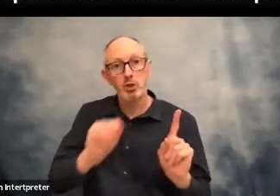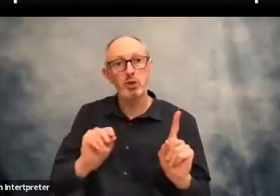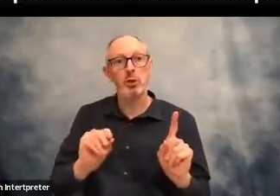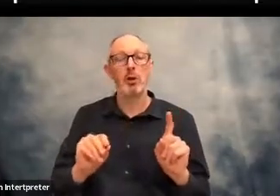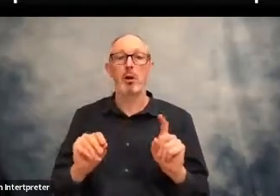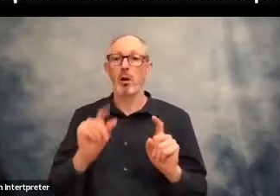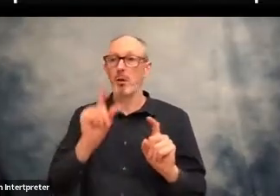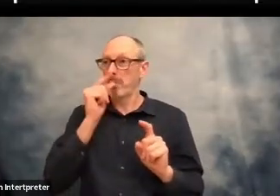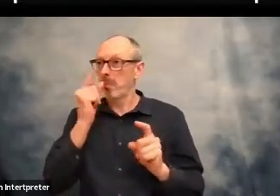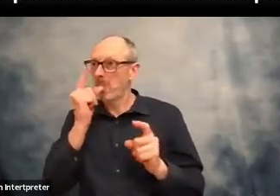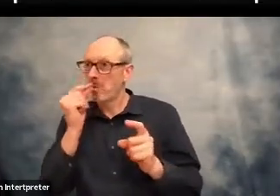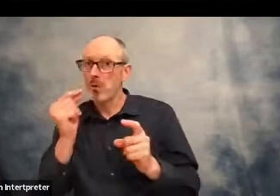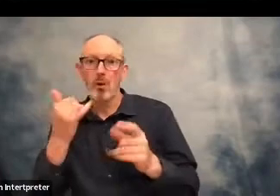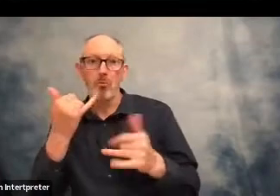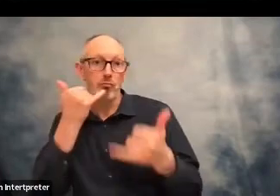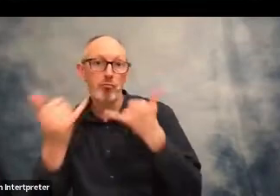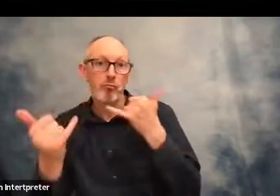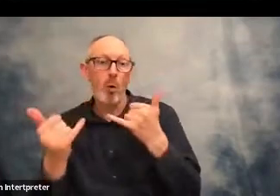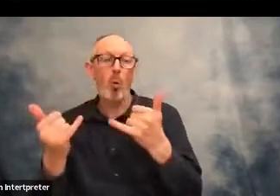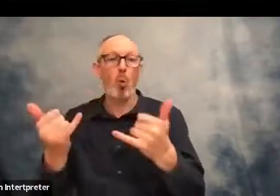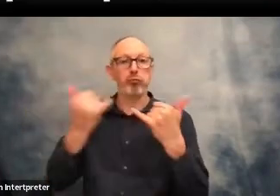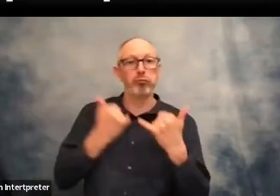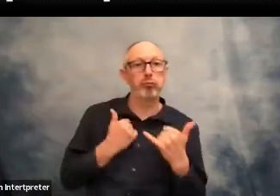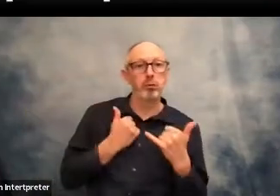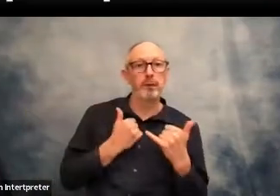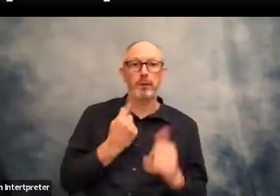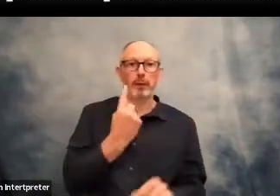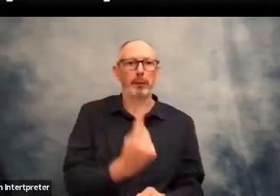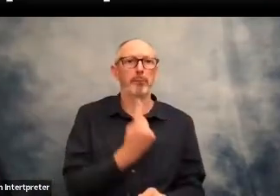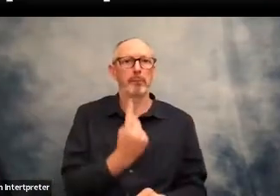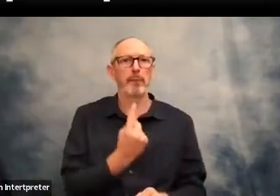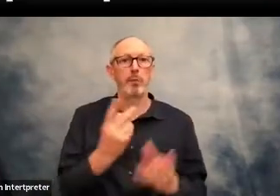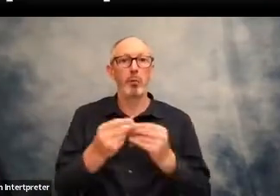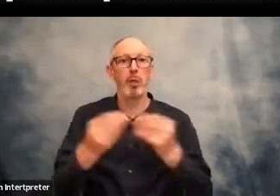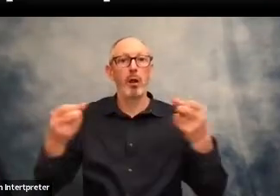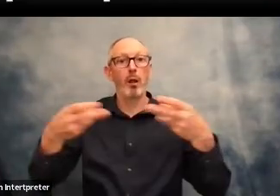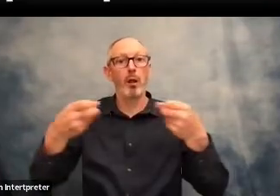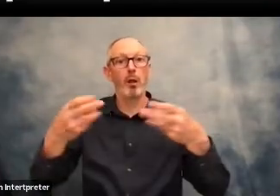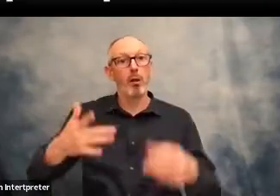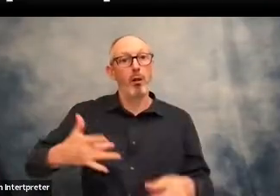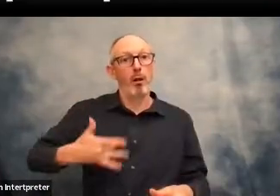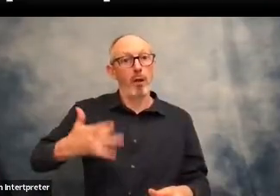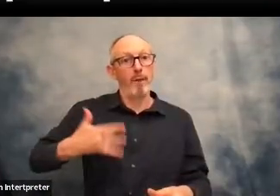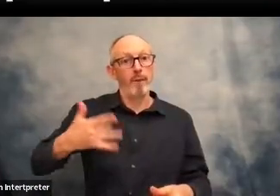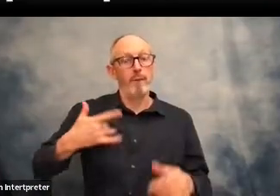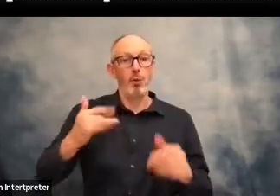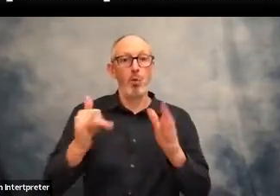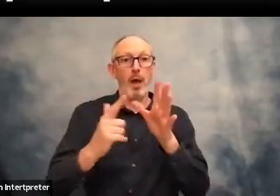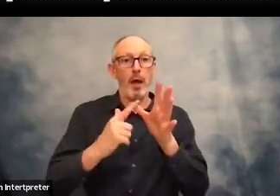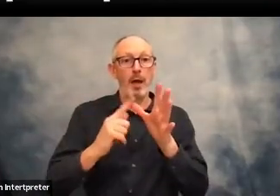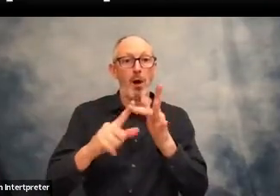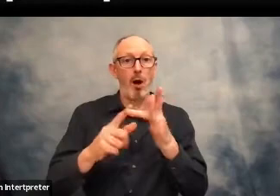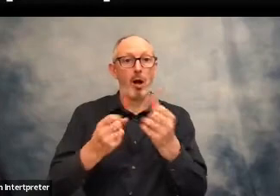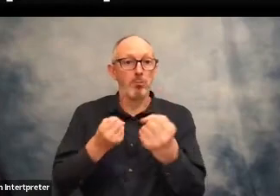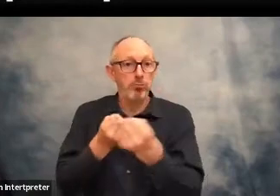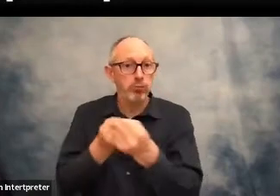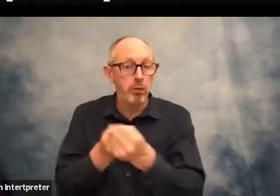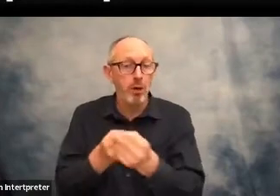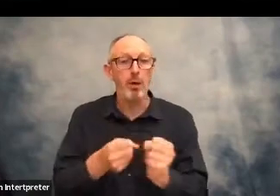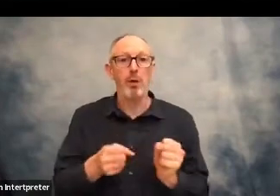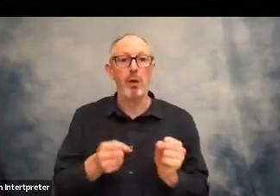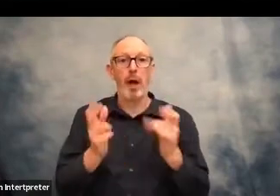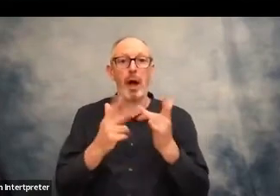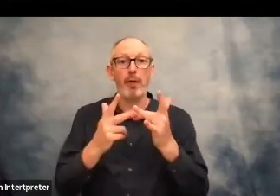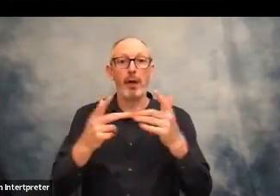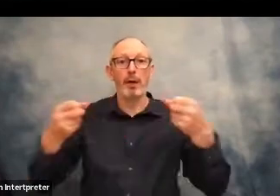receive phone calls independently with live captions, optional AI assistance, and text-to-speech.